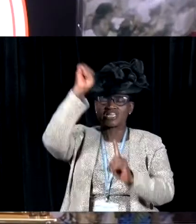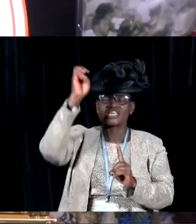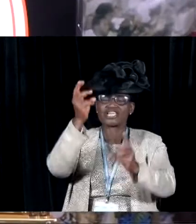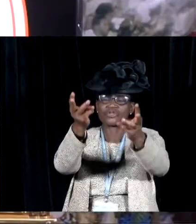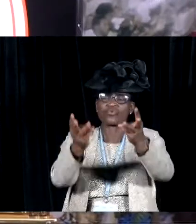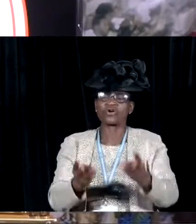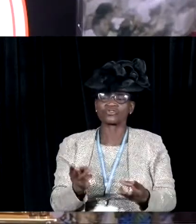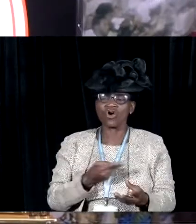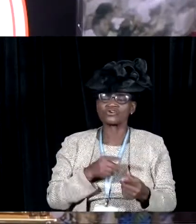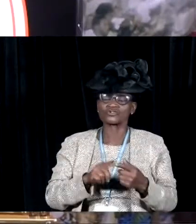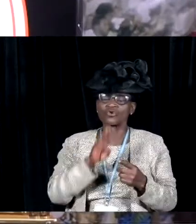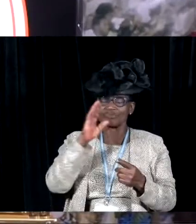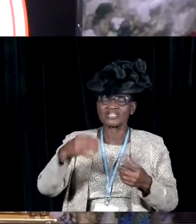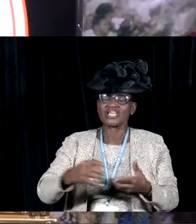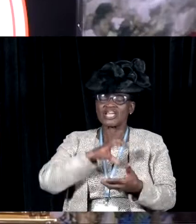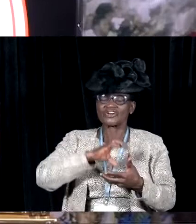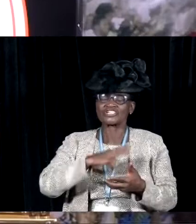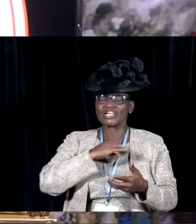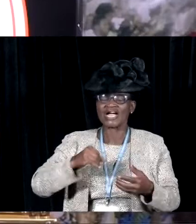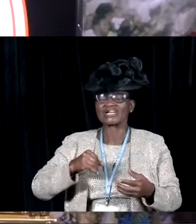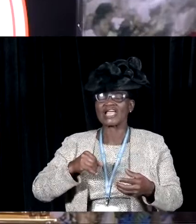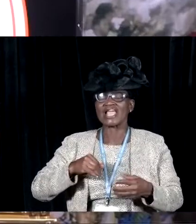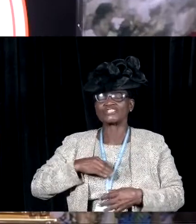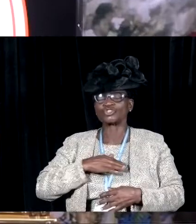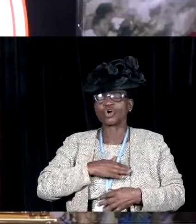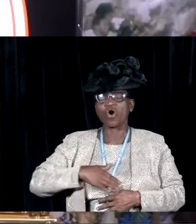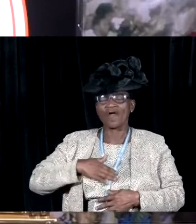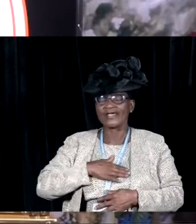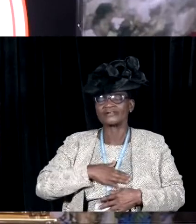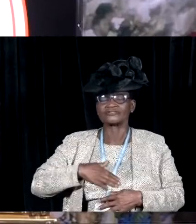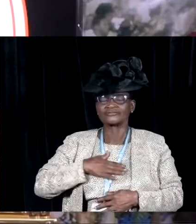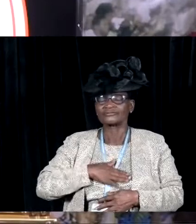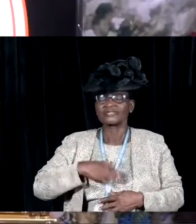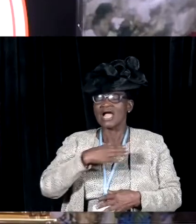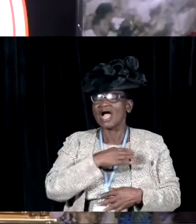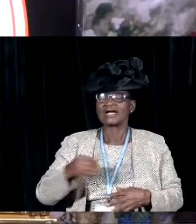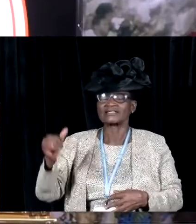to enjoy the wealth.